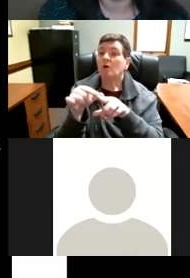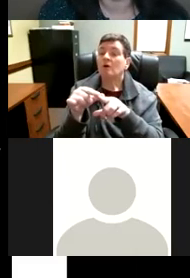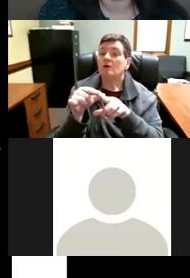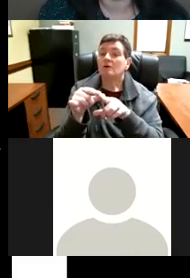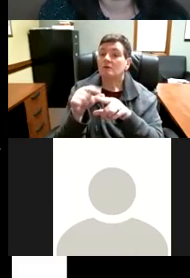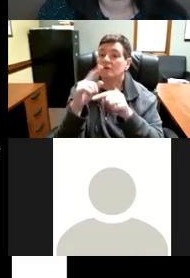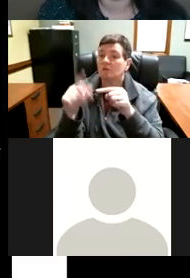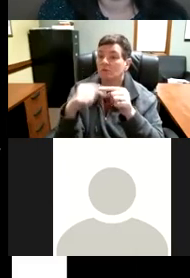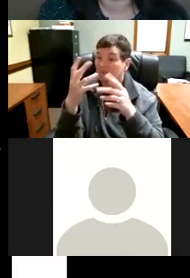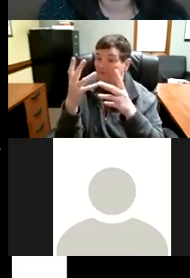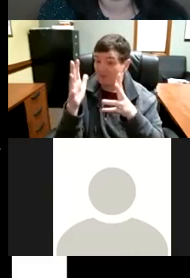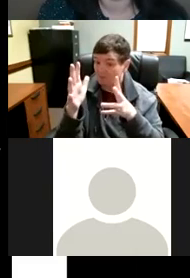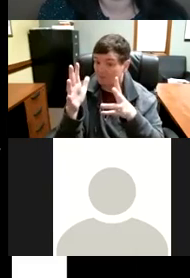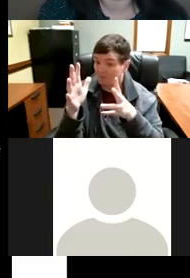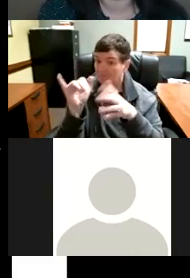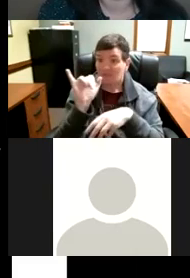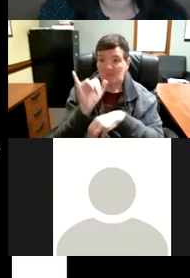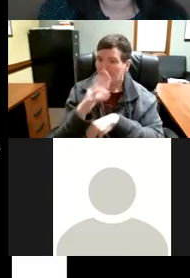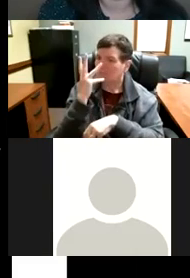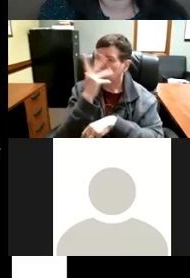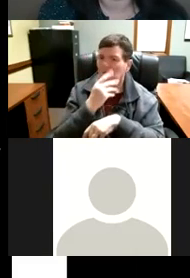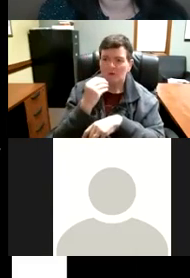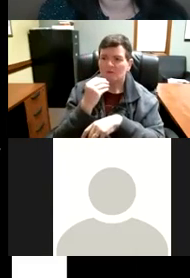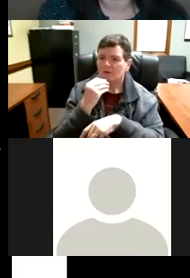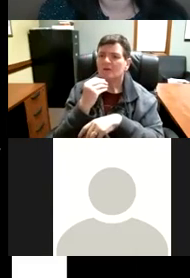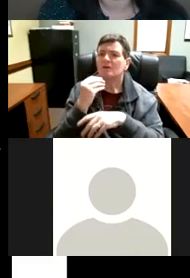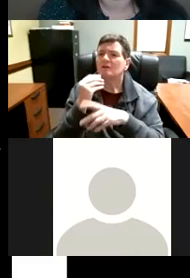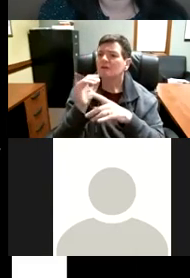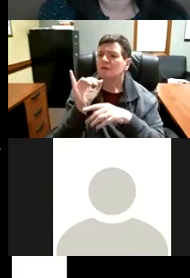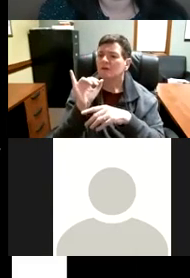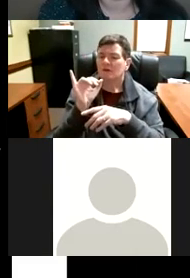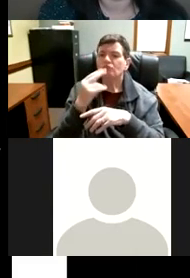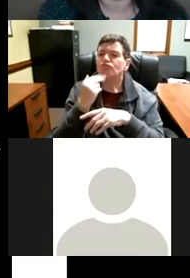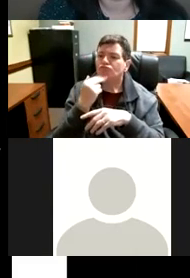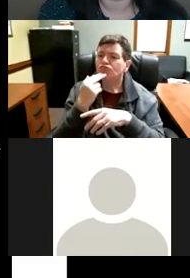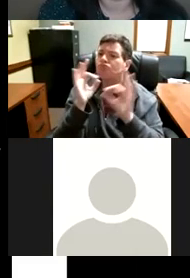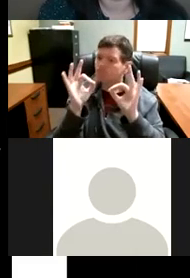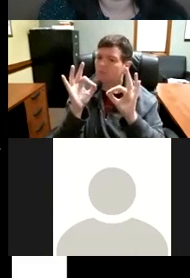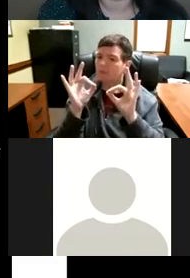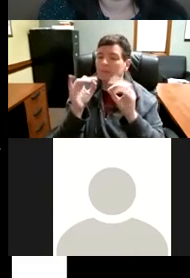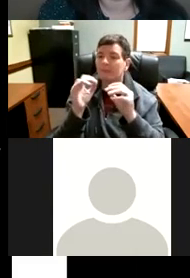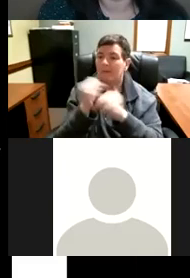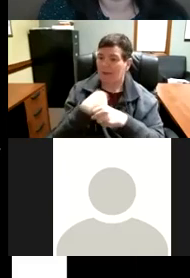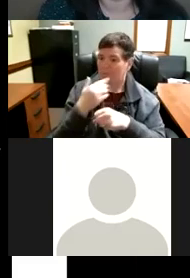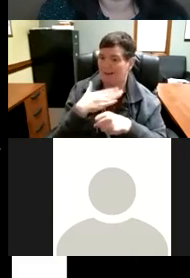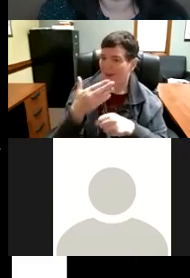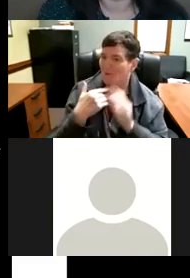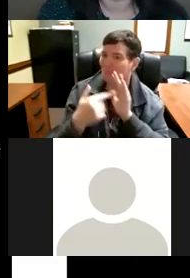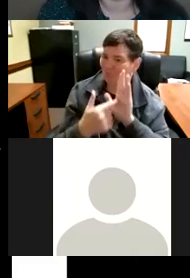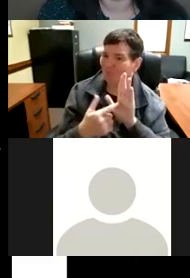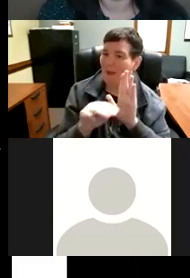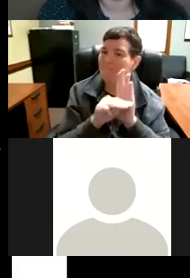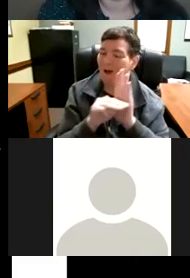that this is, beautiful, cute, that this makes me happy. She just